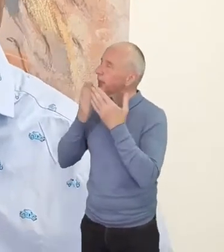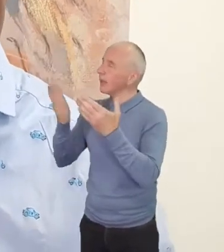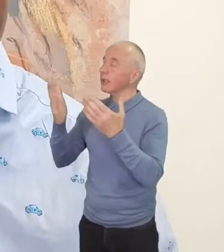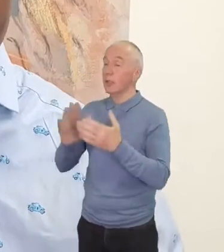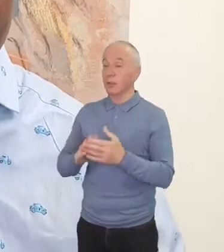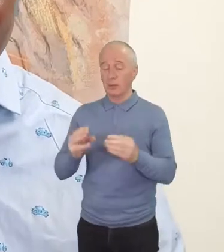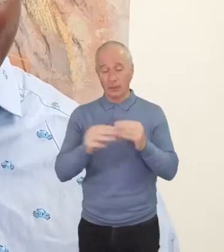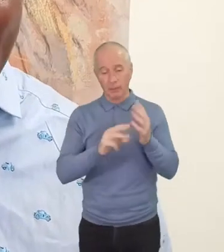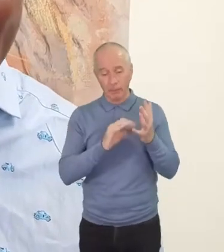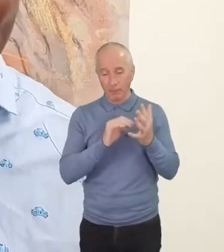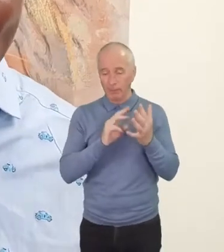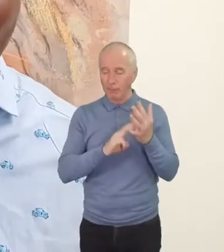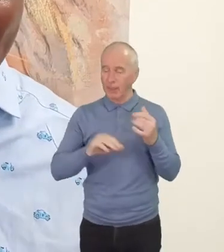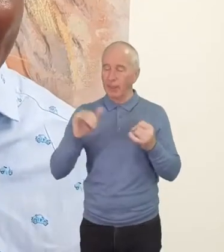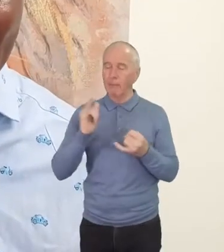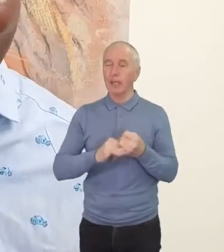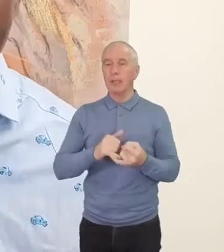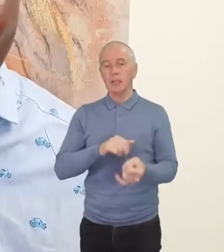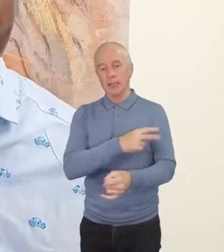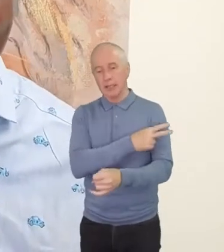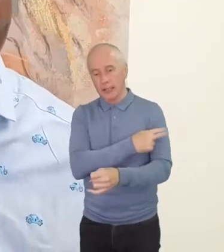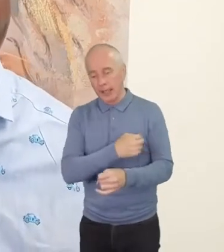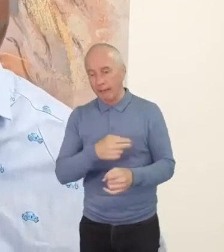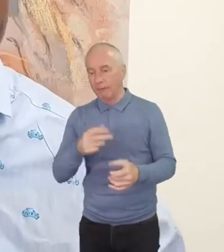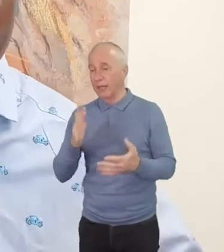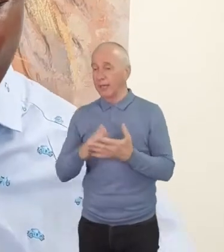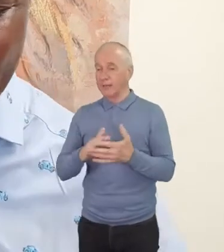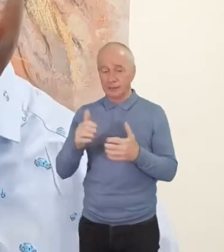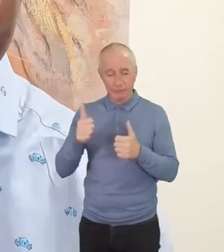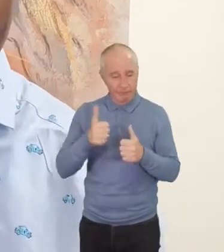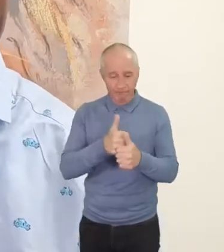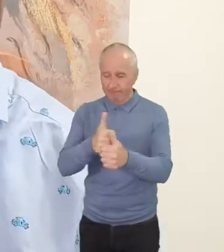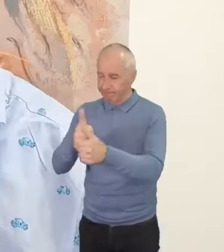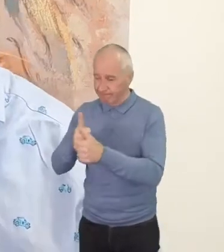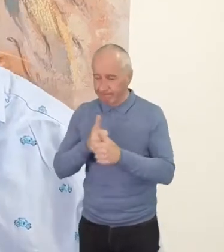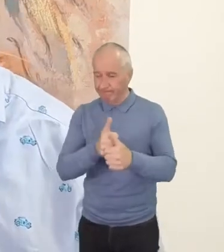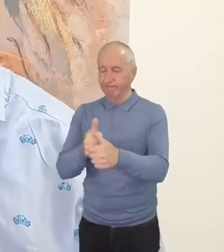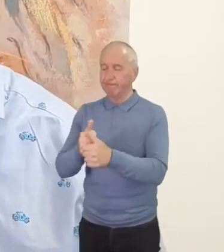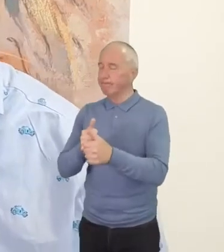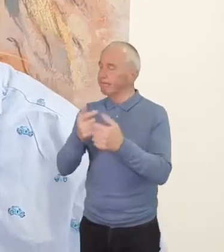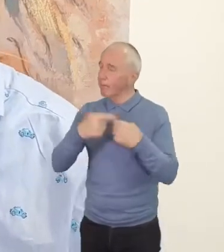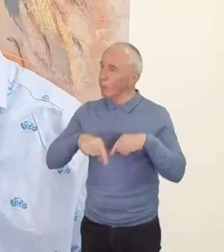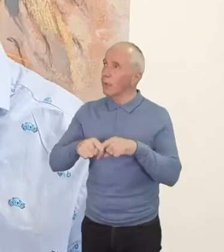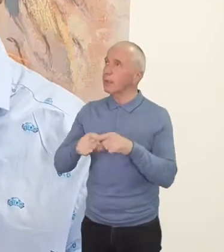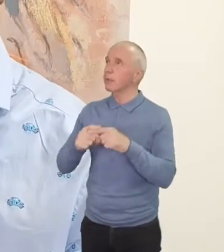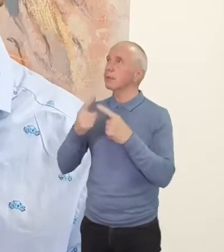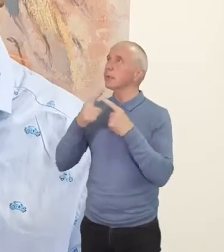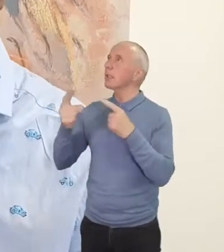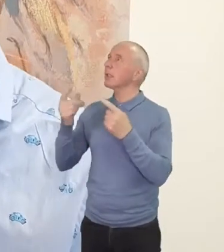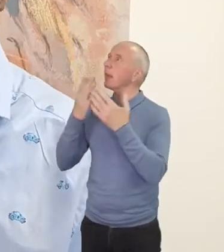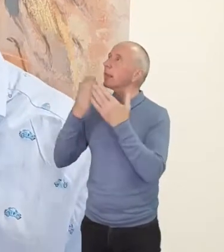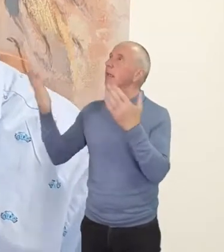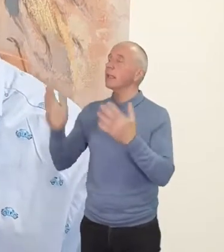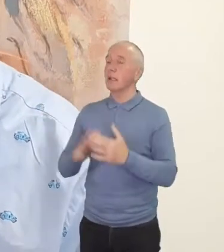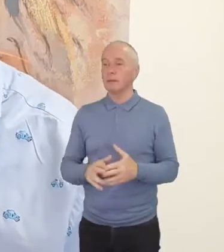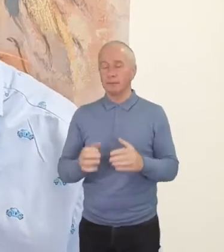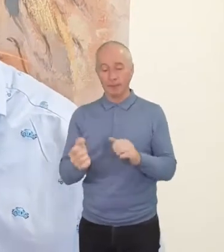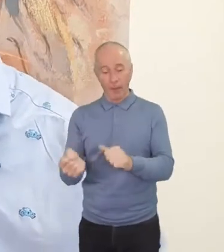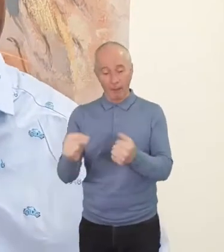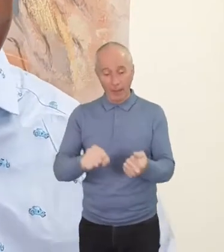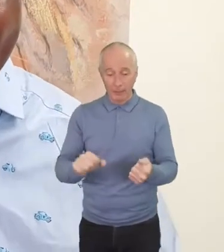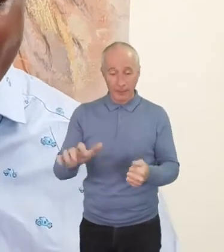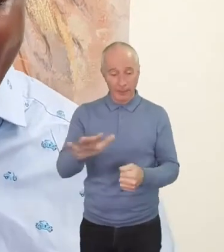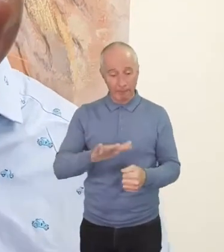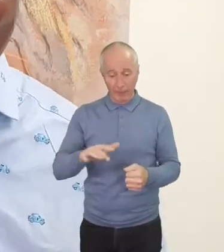staff, for BMS supporters around the world, we say thank you. For Baptist family in the